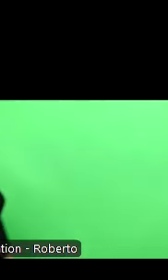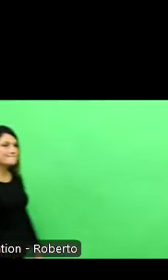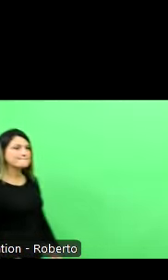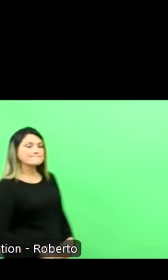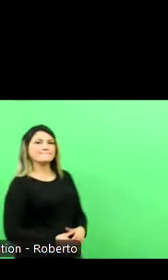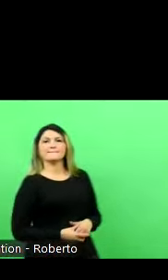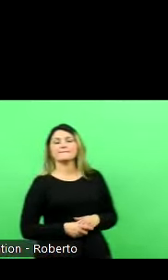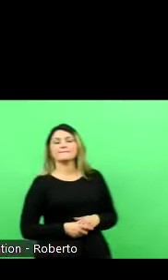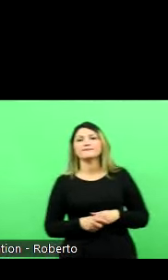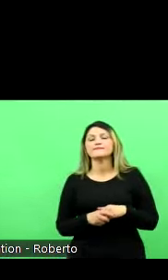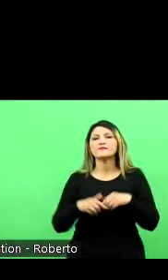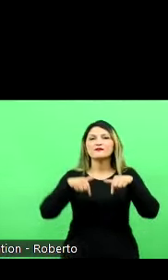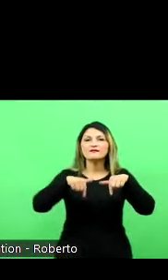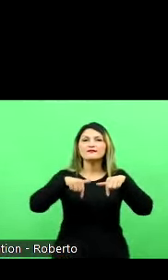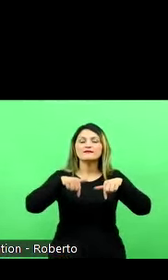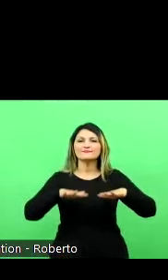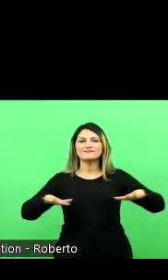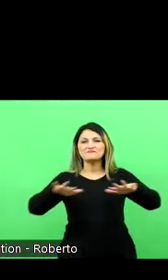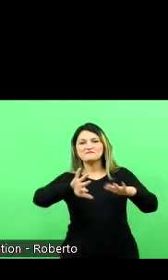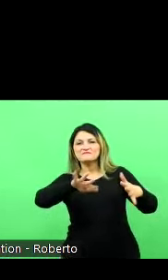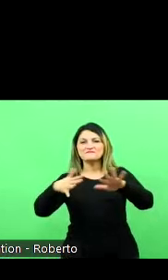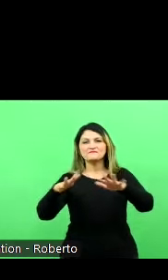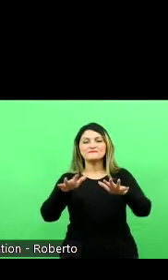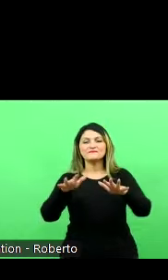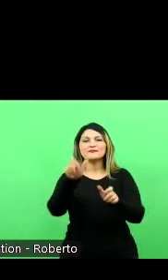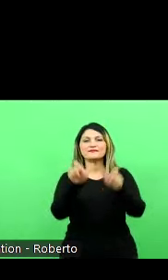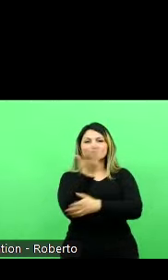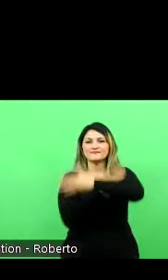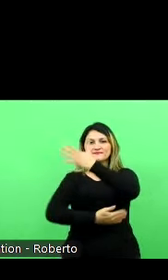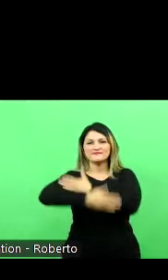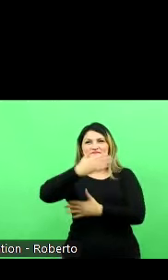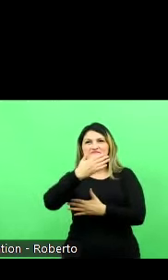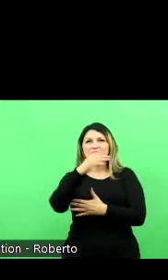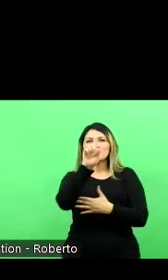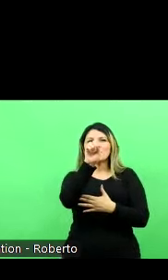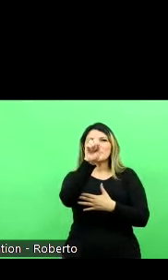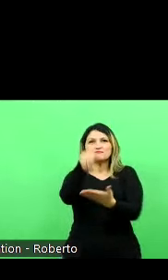to 300,000. We have exponential urban growth,